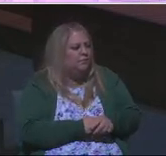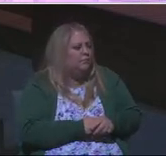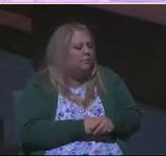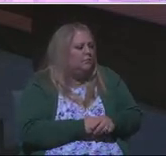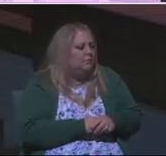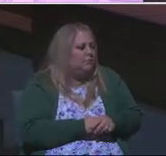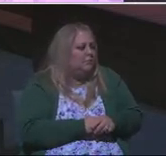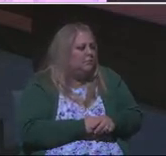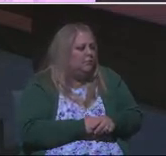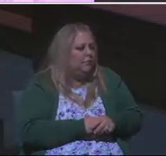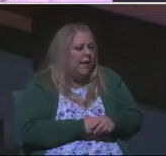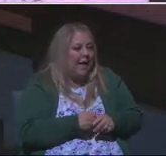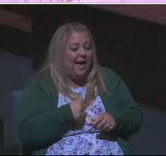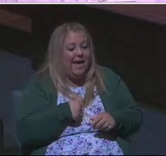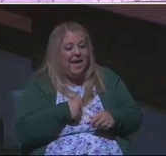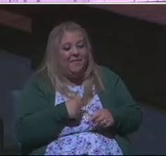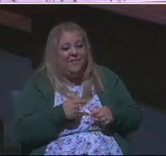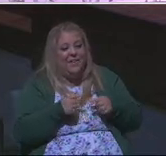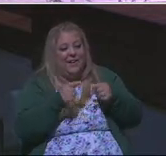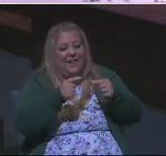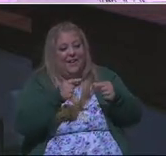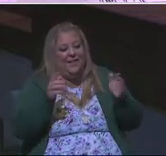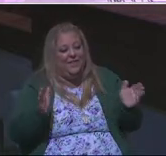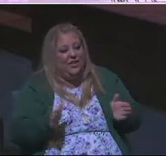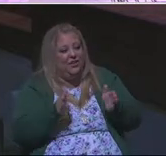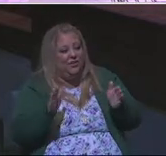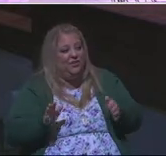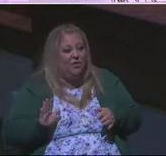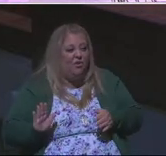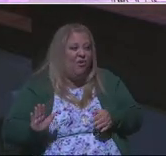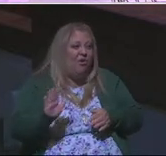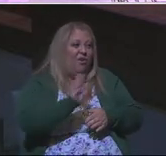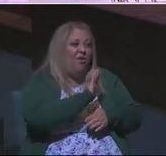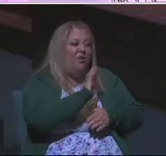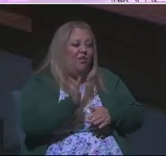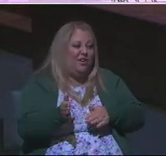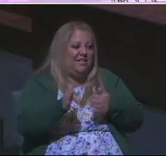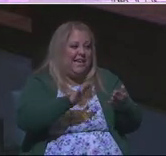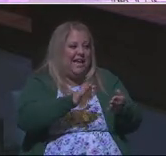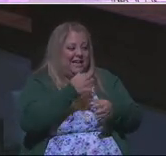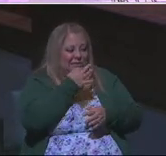I have the gift of encouragement, y'all. I'm going to tell you, you're all going to die someday. Okay?